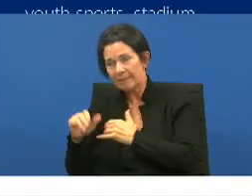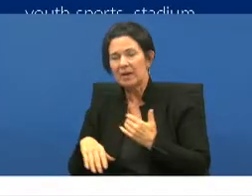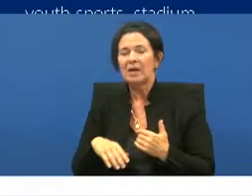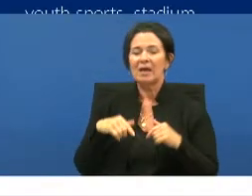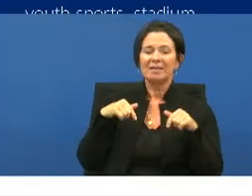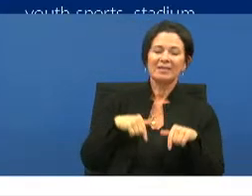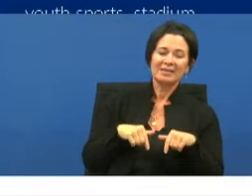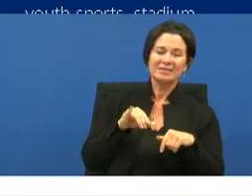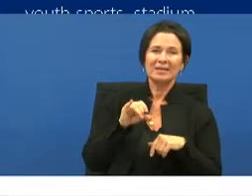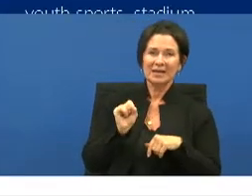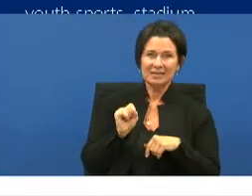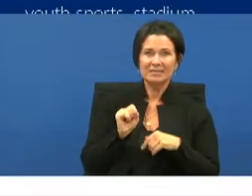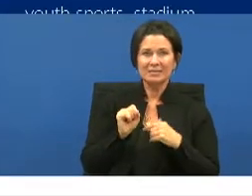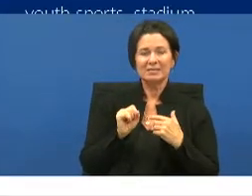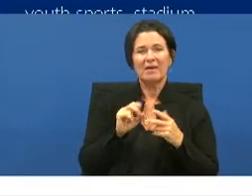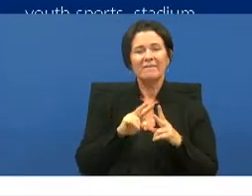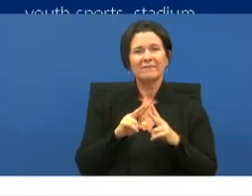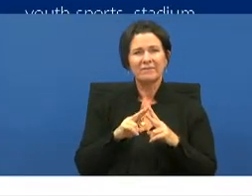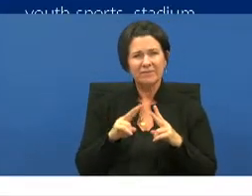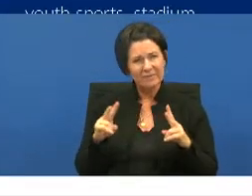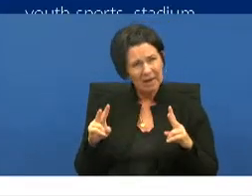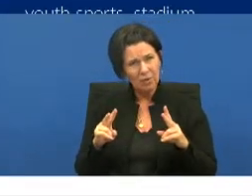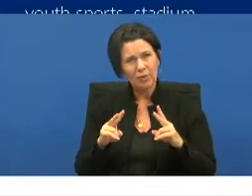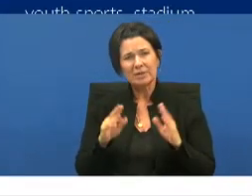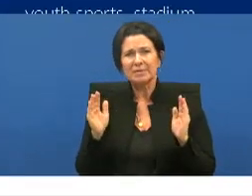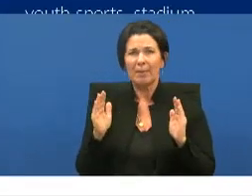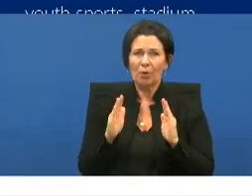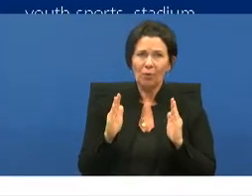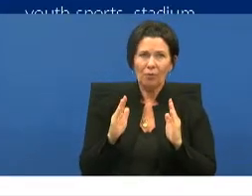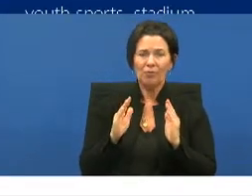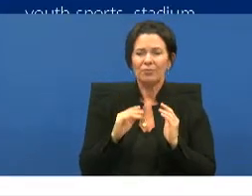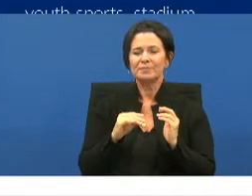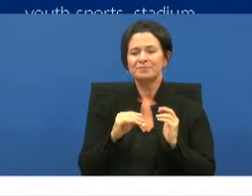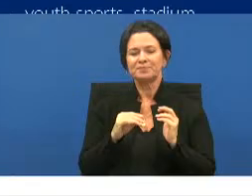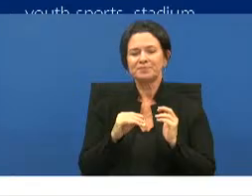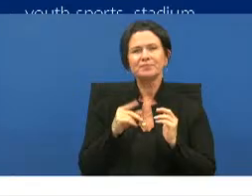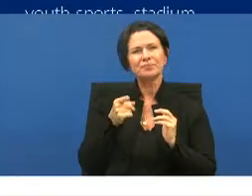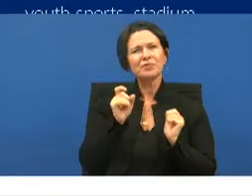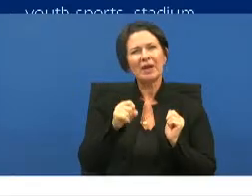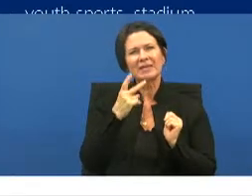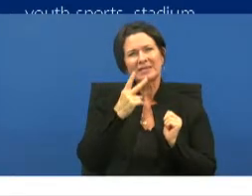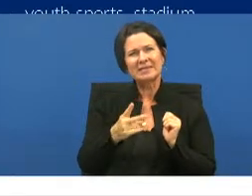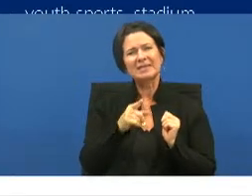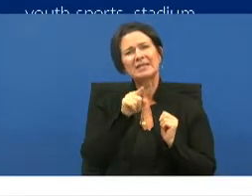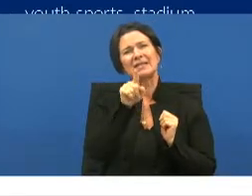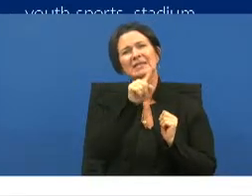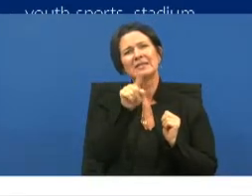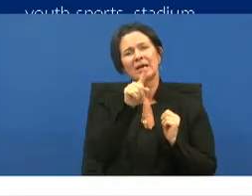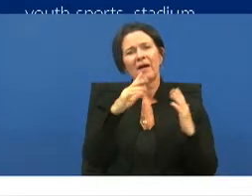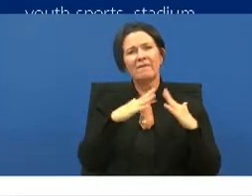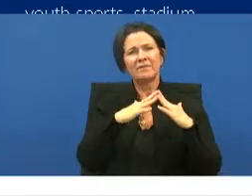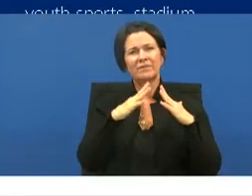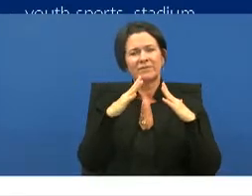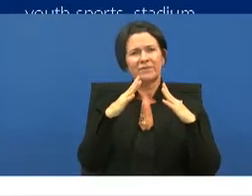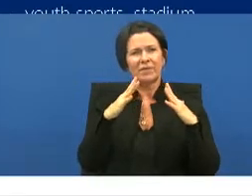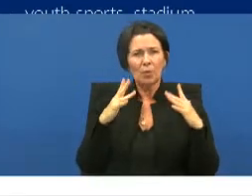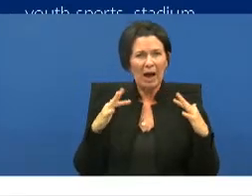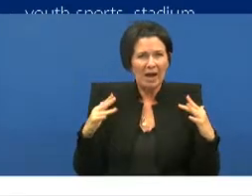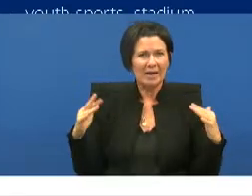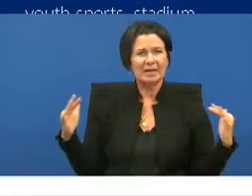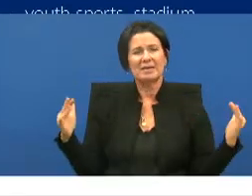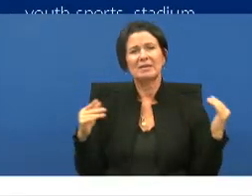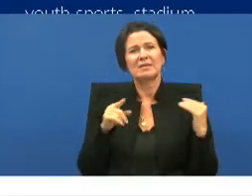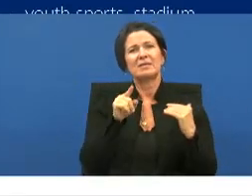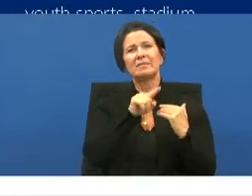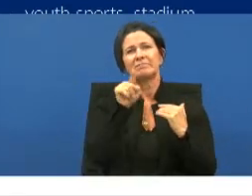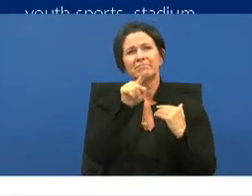niche that we are talking about. So you can see the whole variety of convention centers we've worked on in markets large and small,